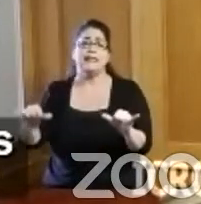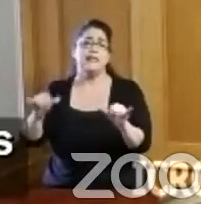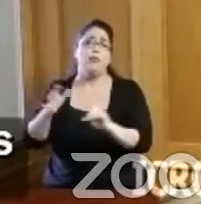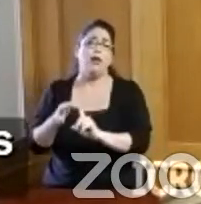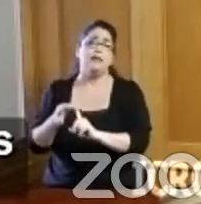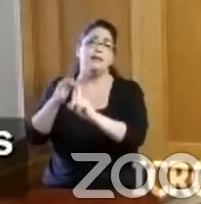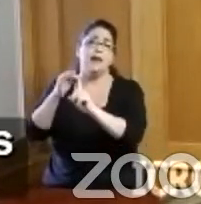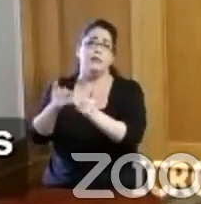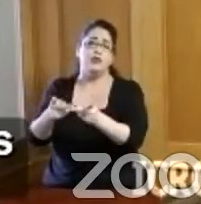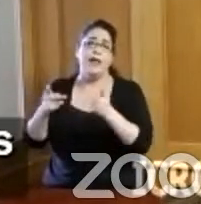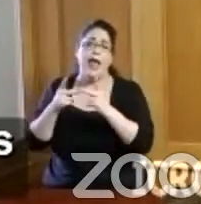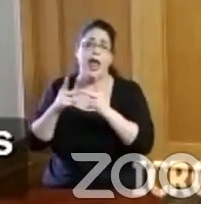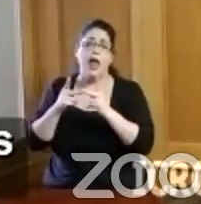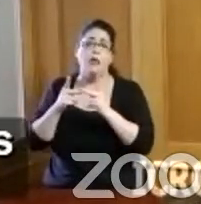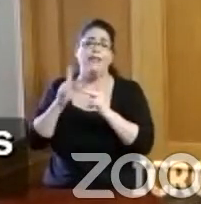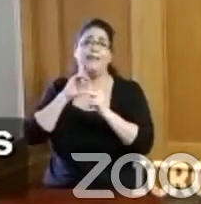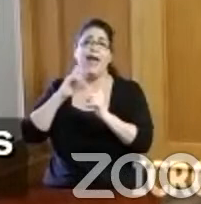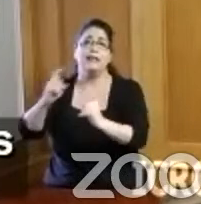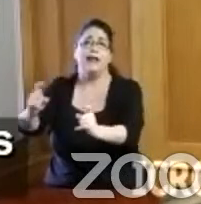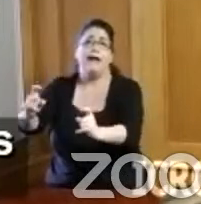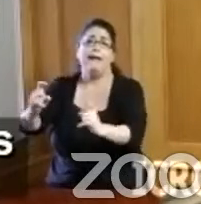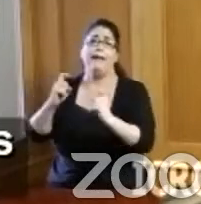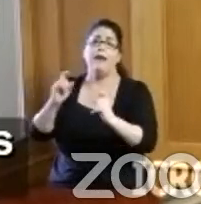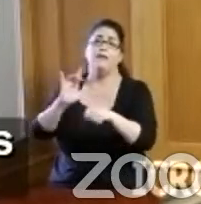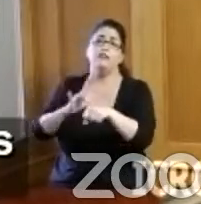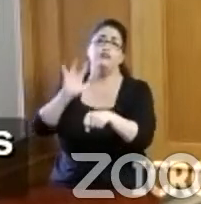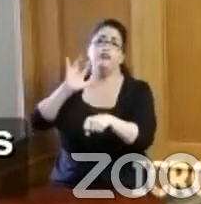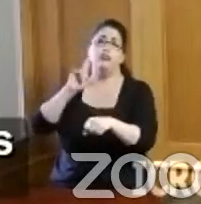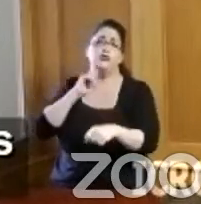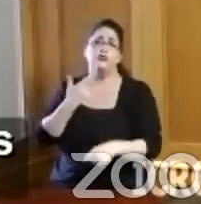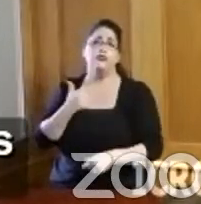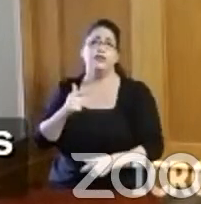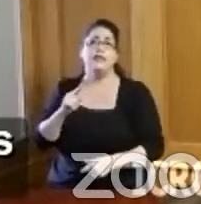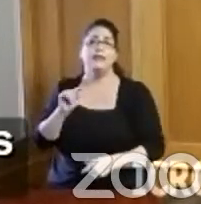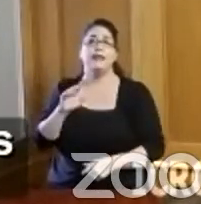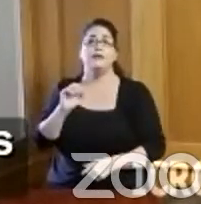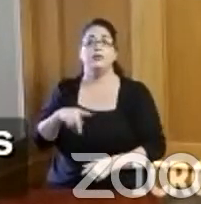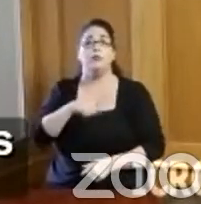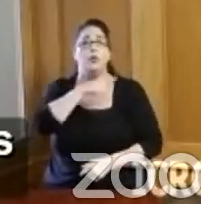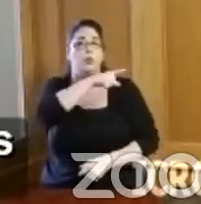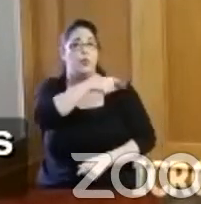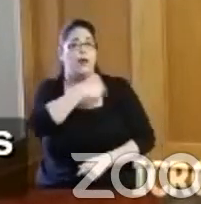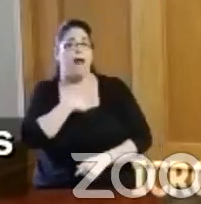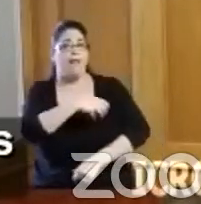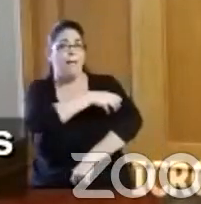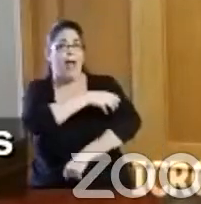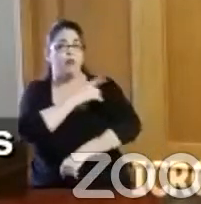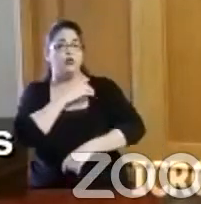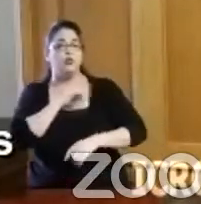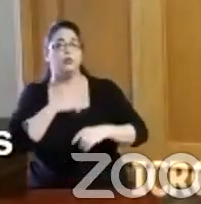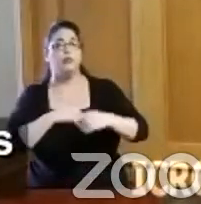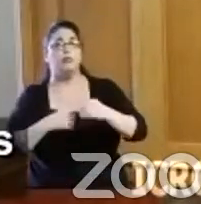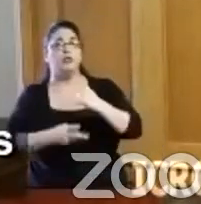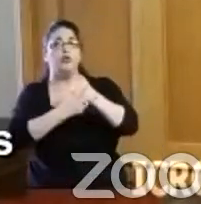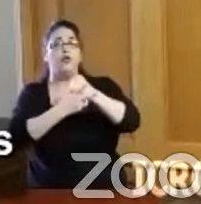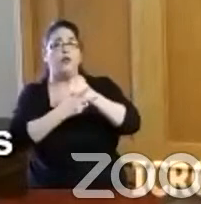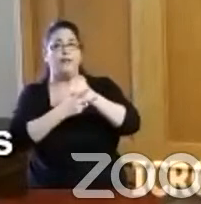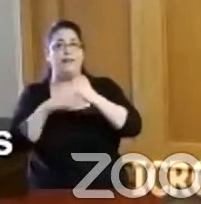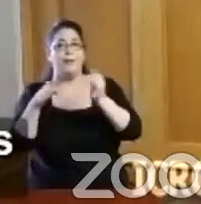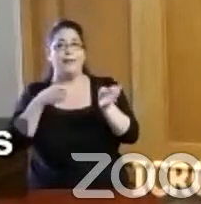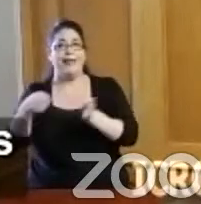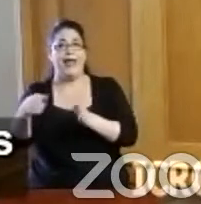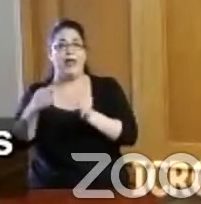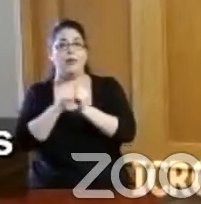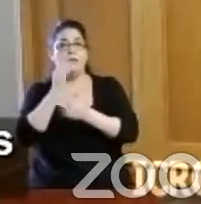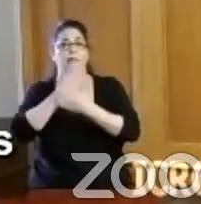an extraordinary gift to Green Township. You have the power to preserve the integrity of this plan with